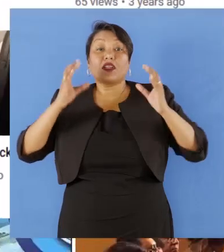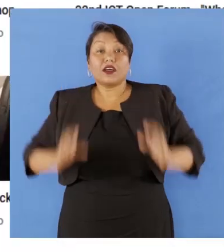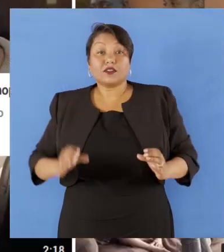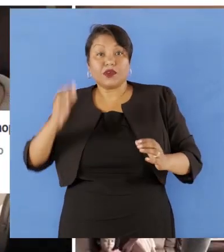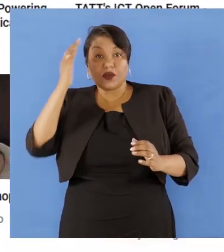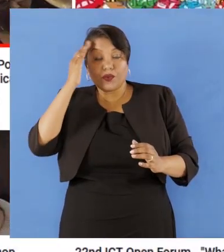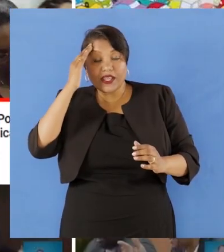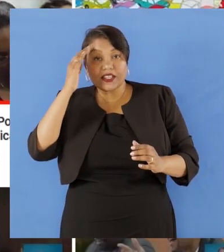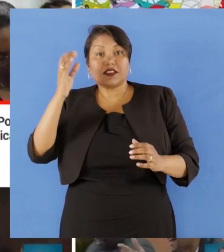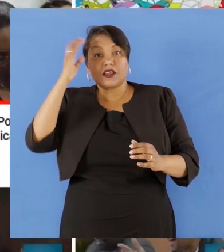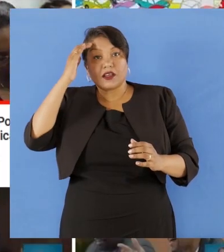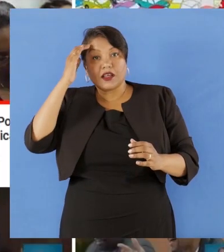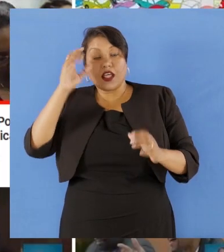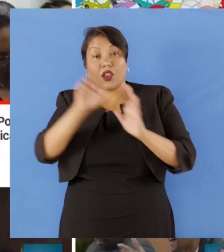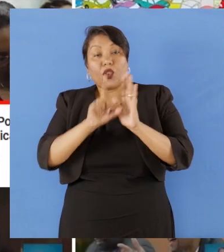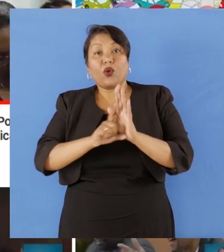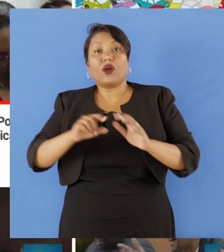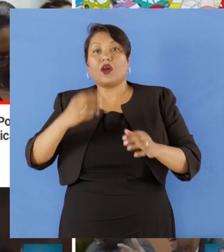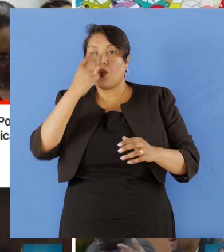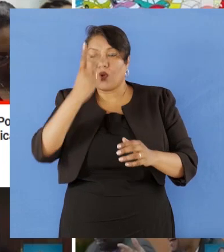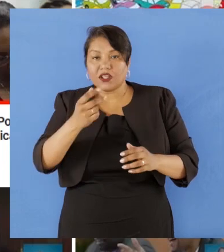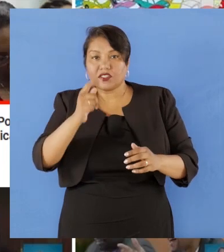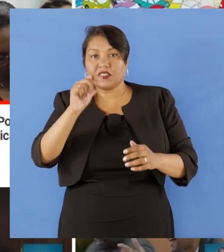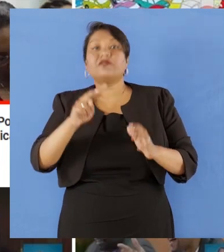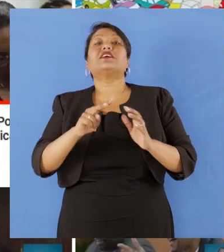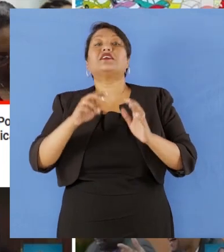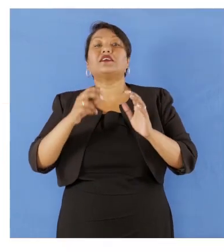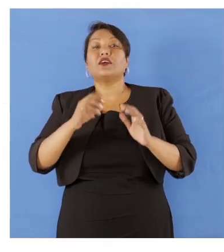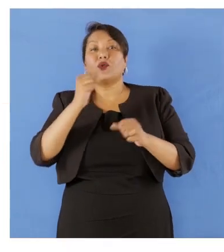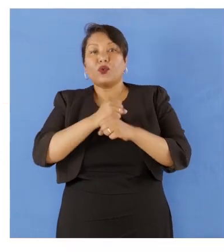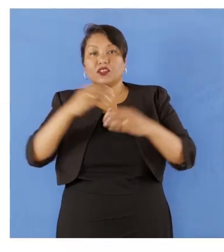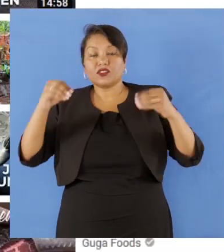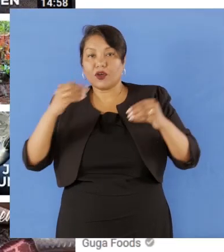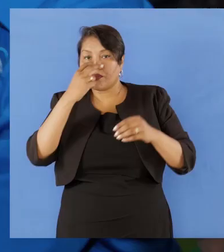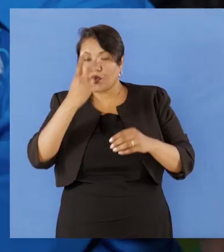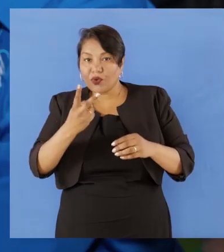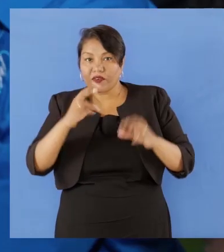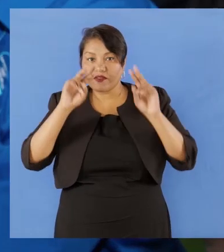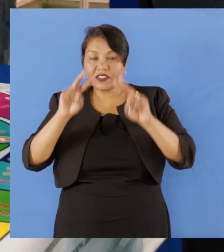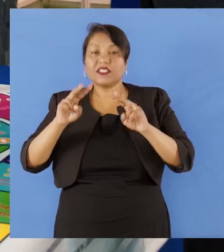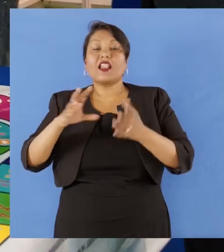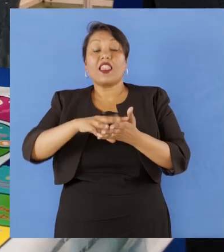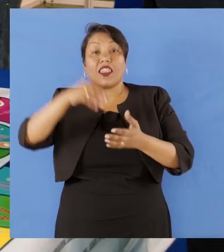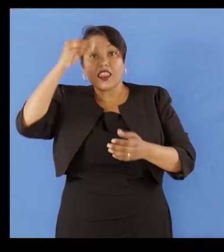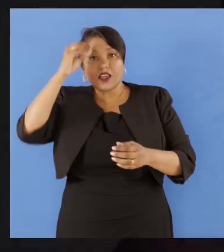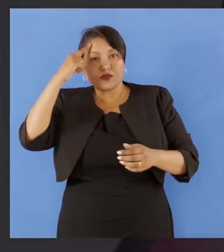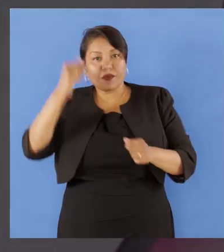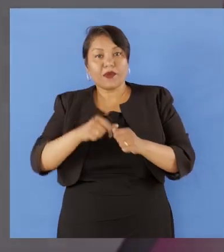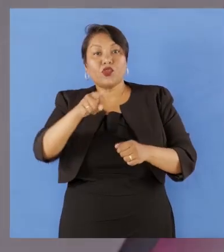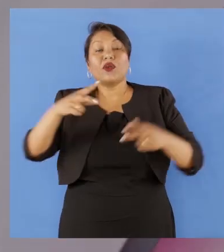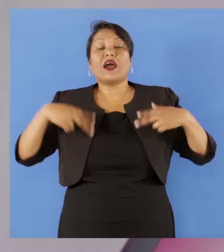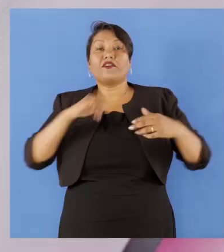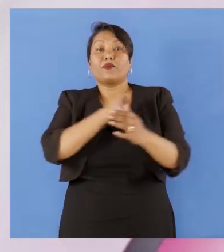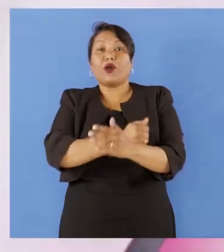solving consumer and service providers' conflicts. And last but not least, educate yourself about all things consumer-related